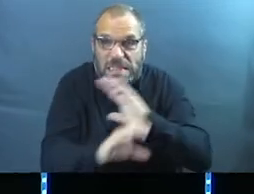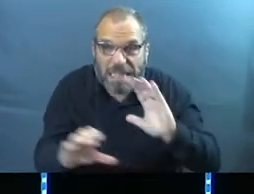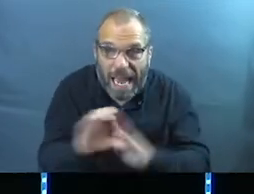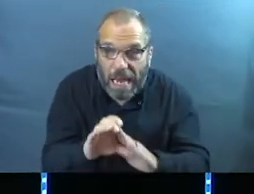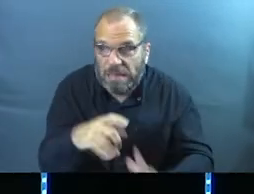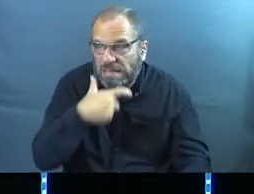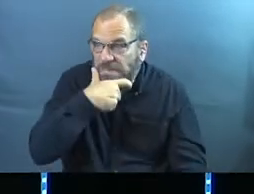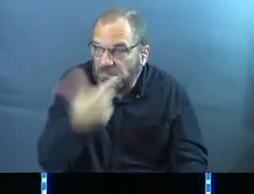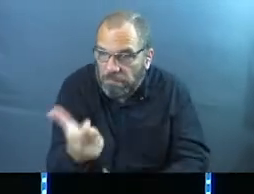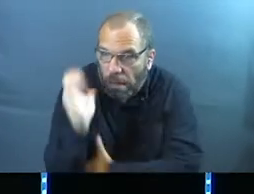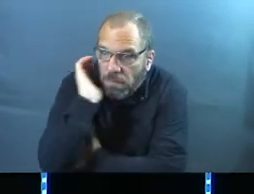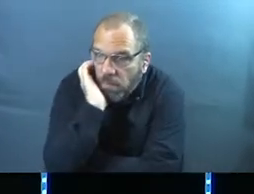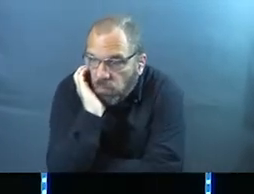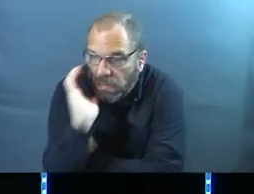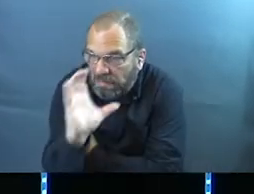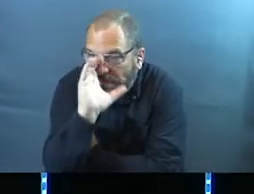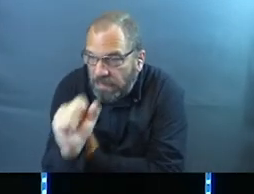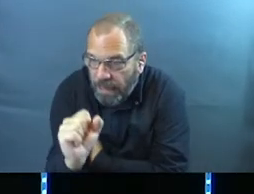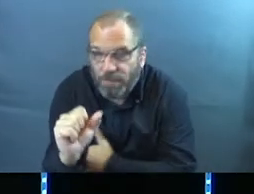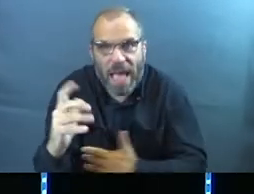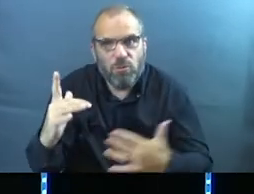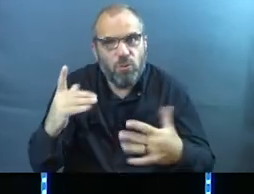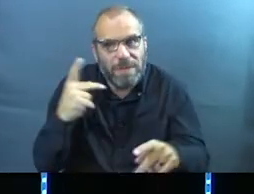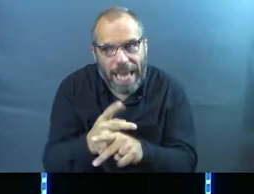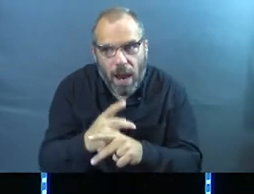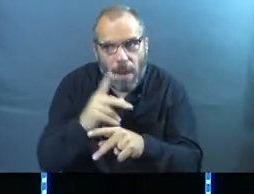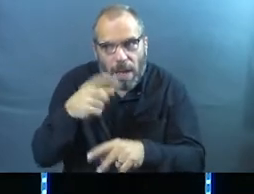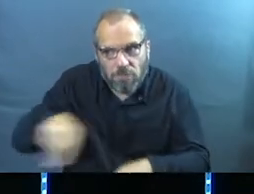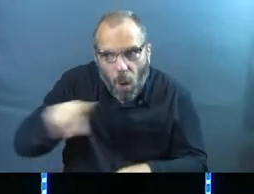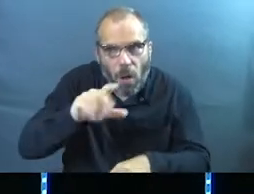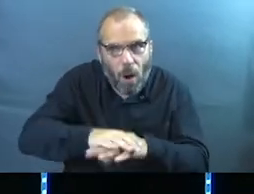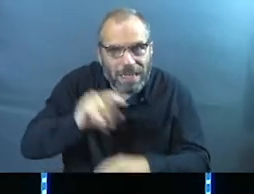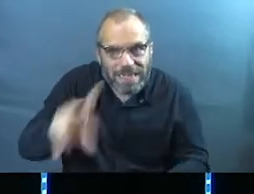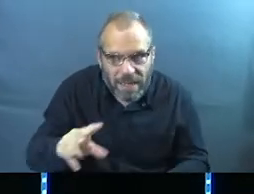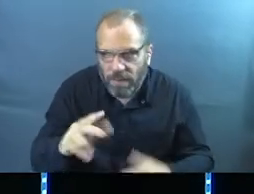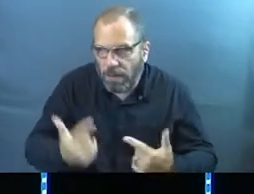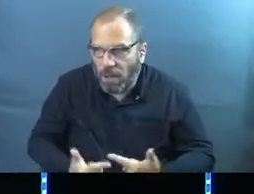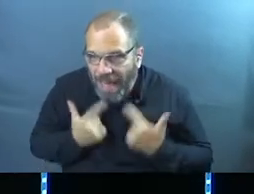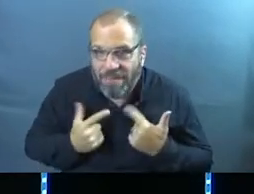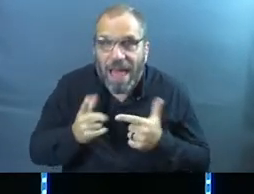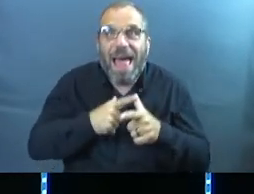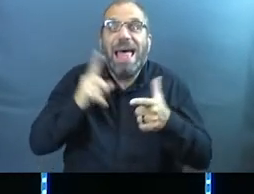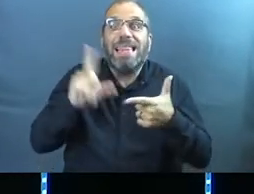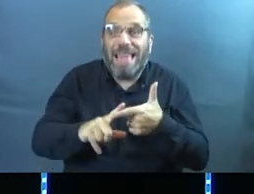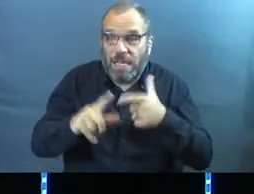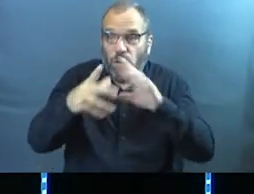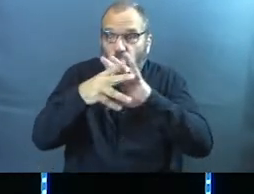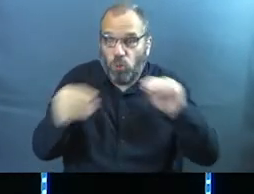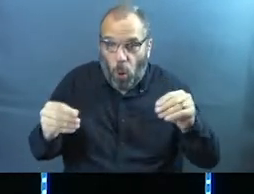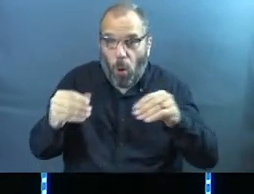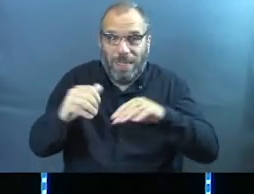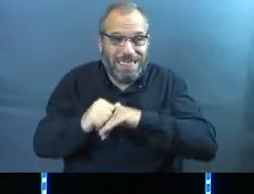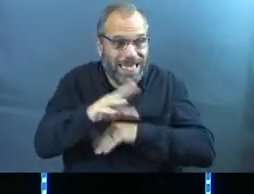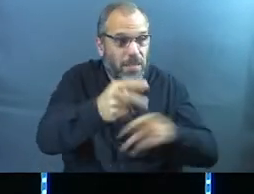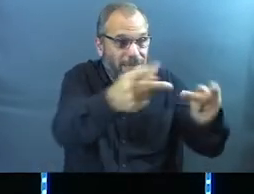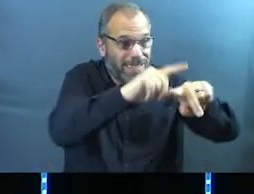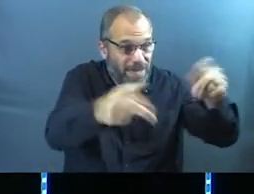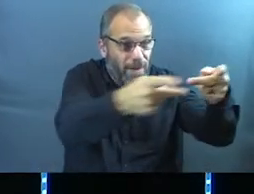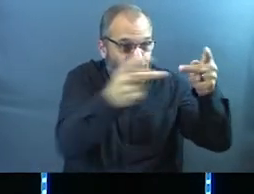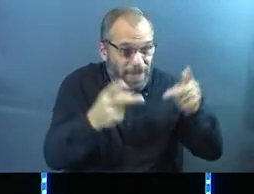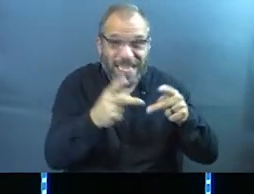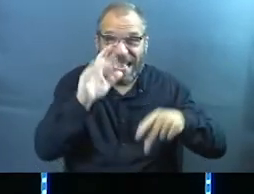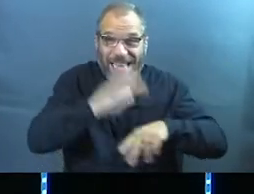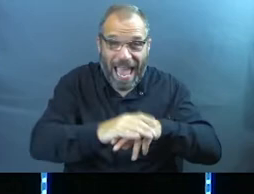you get so invested, and you care about these people and where they go. And then when the story actually sends them someplace and that